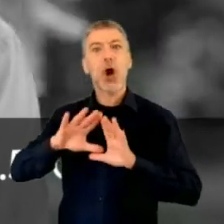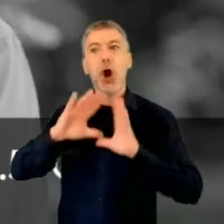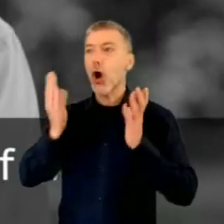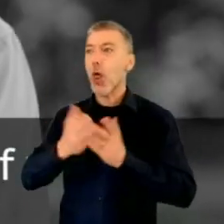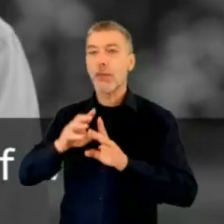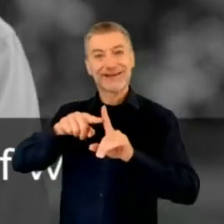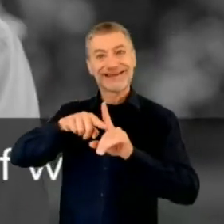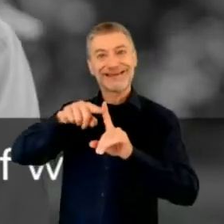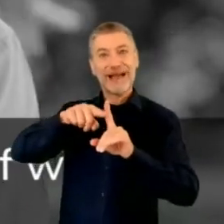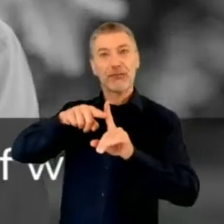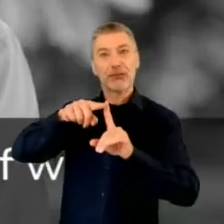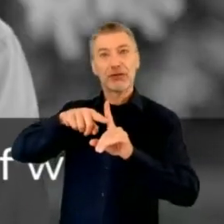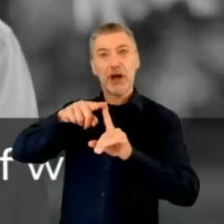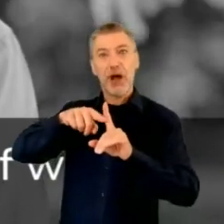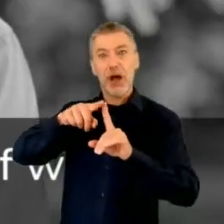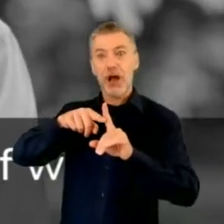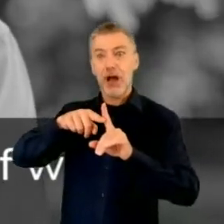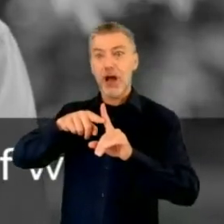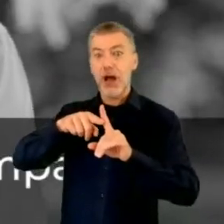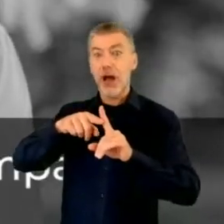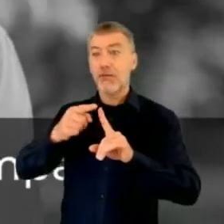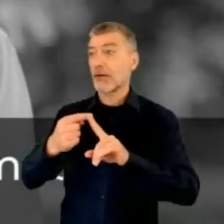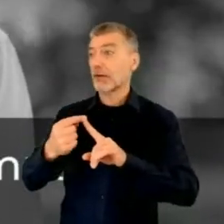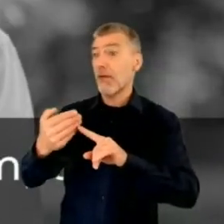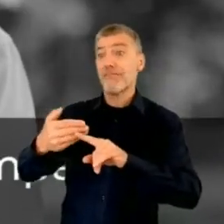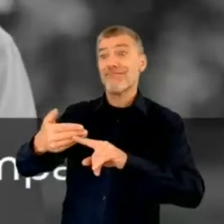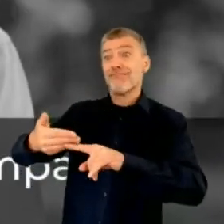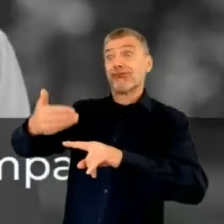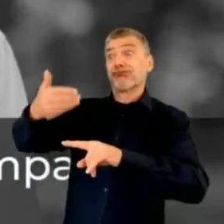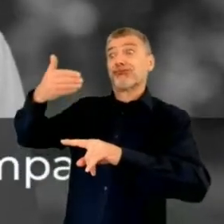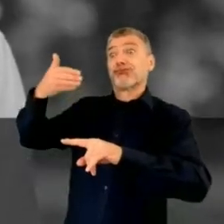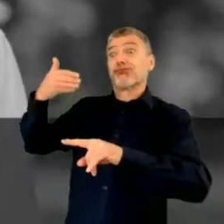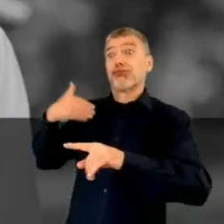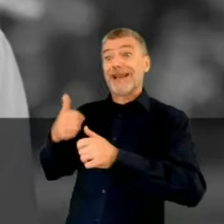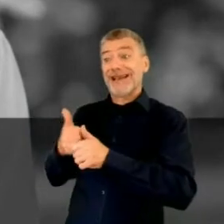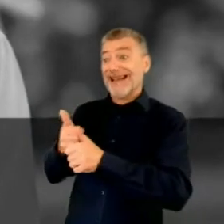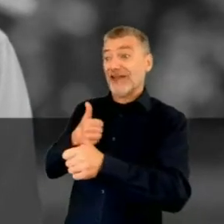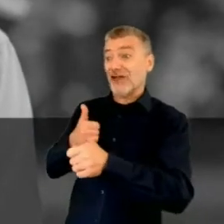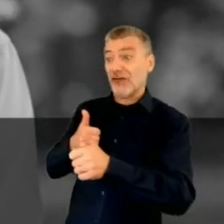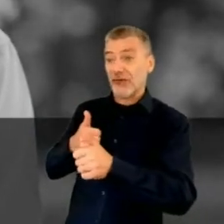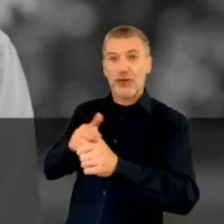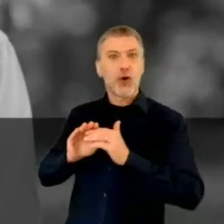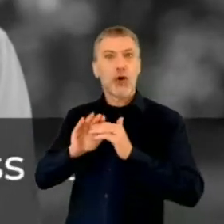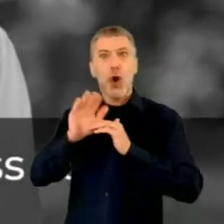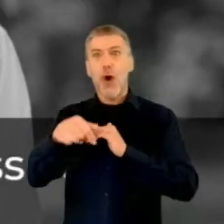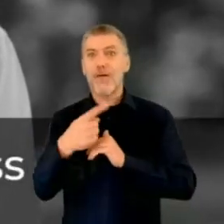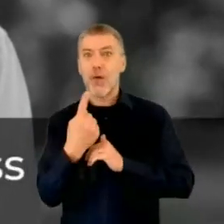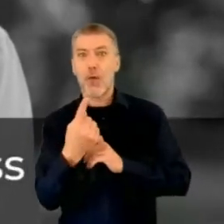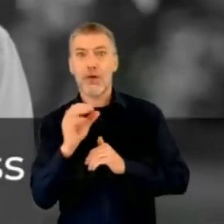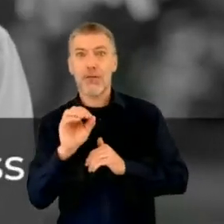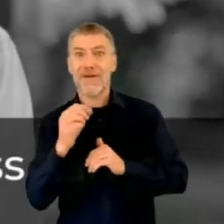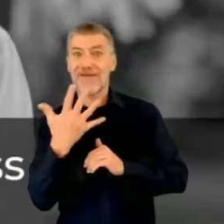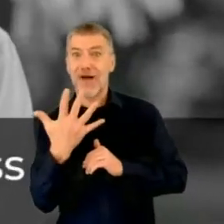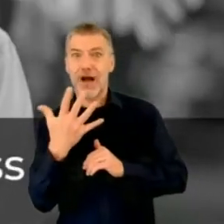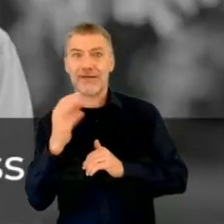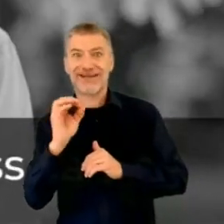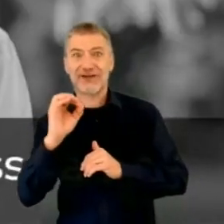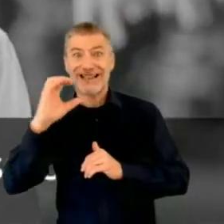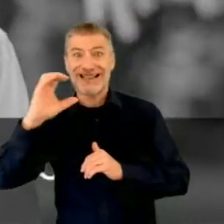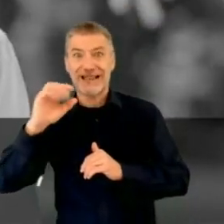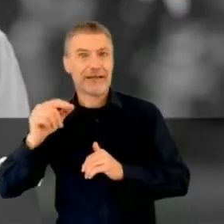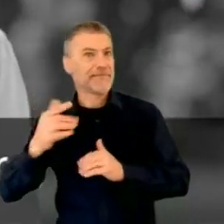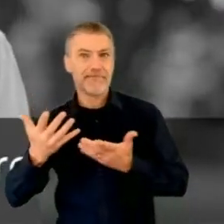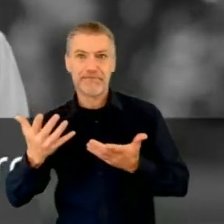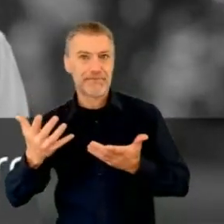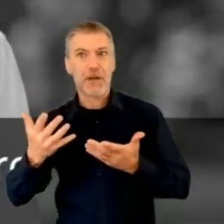degrees C above pre-industrial levels if we're going to avoid the worst impacts of climate change. We're making sure that our business